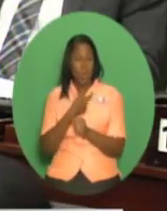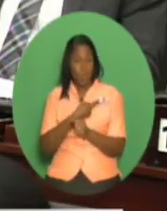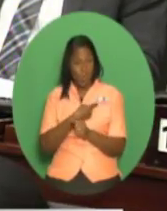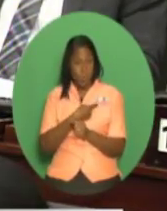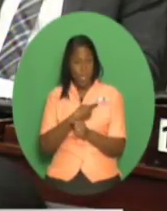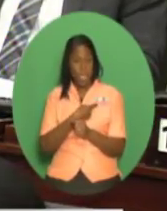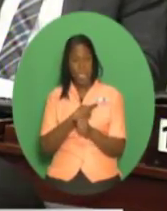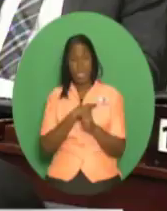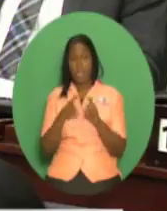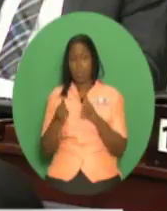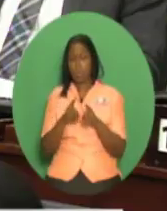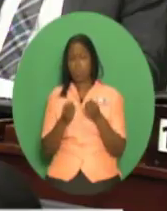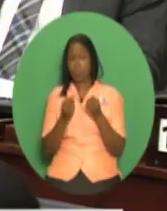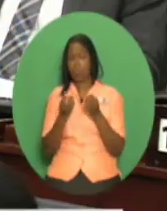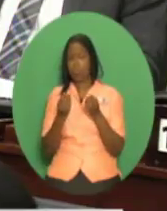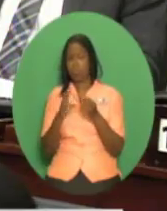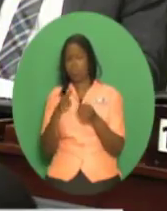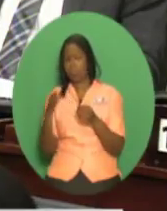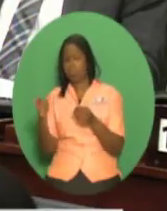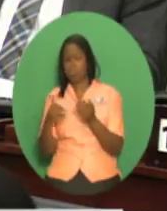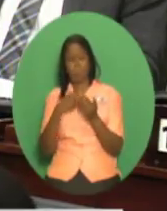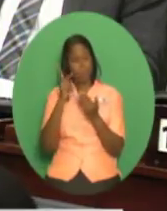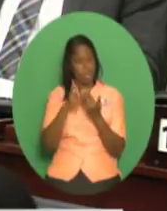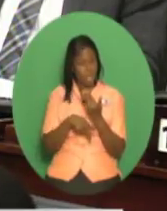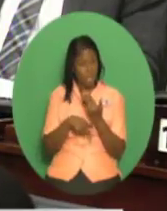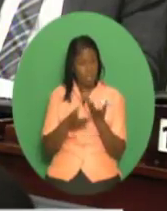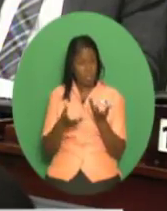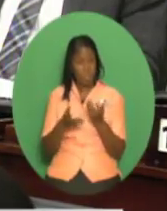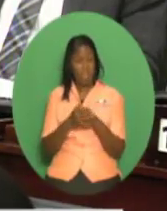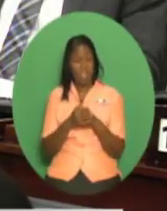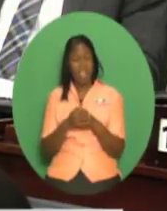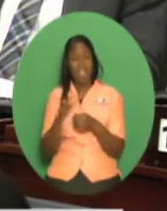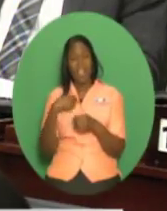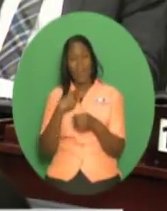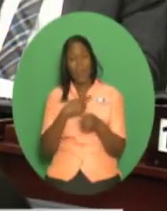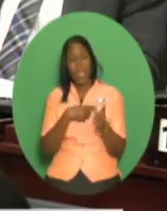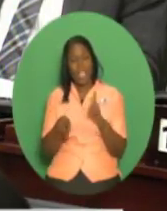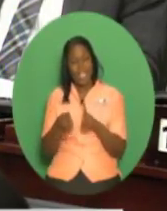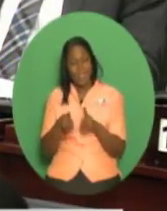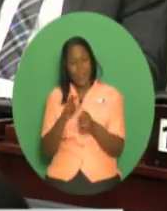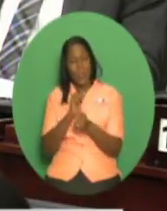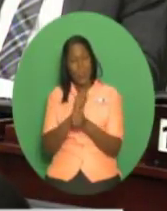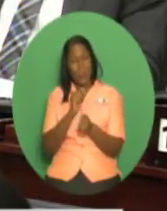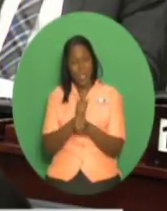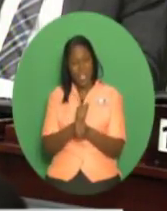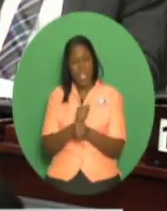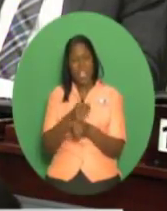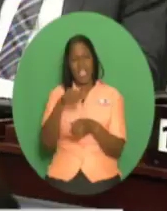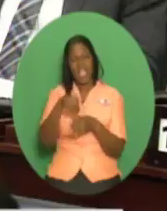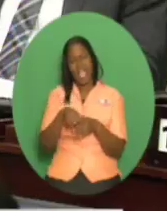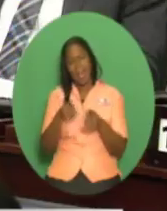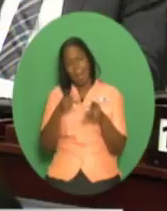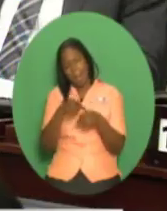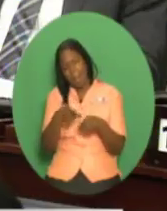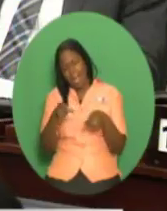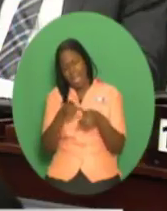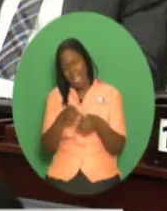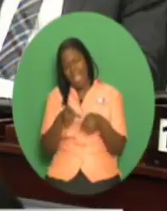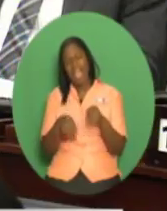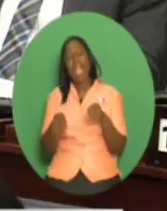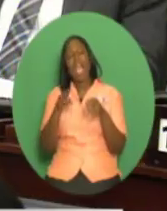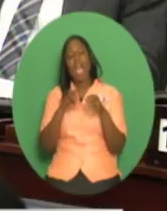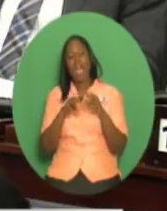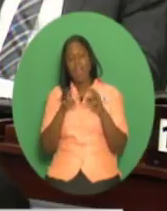of projects. We have had work done in terms of plumbing, masonry,